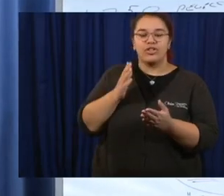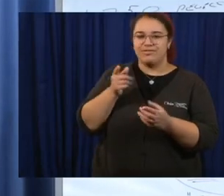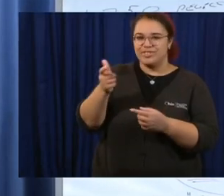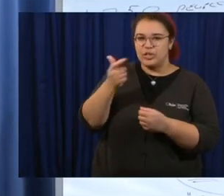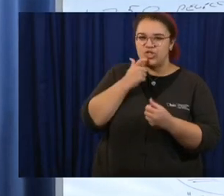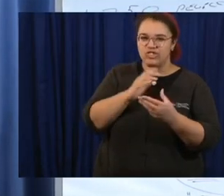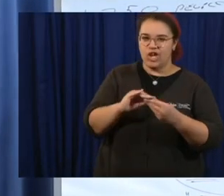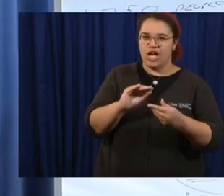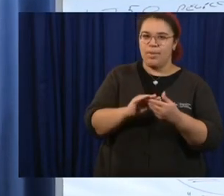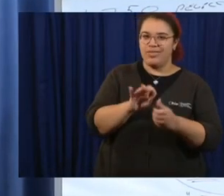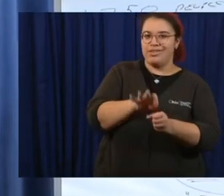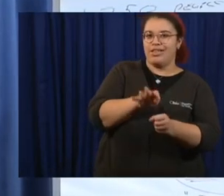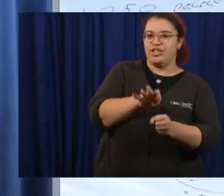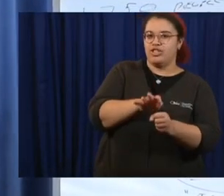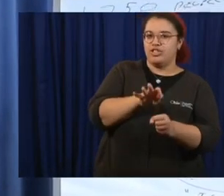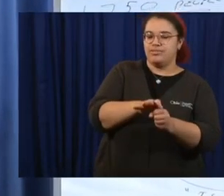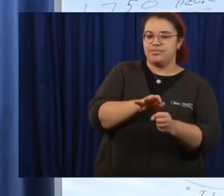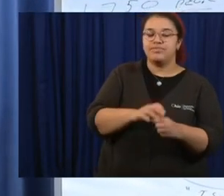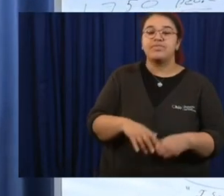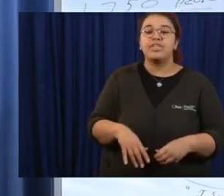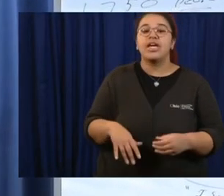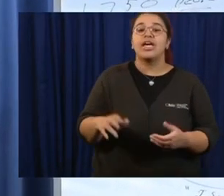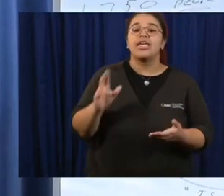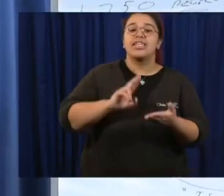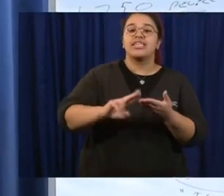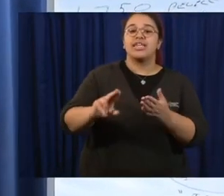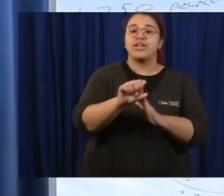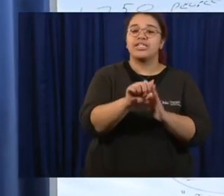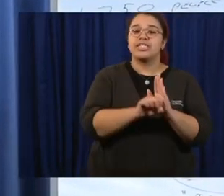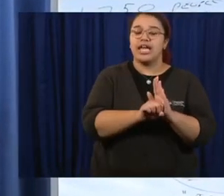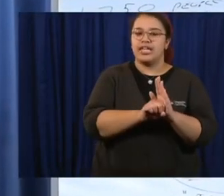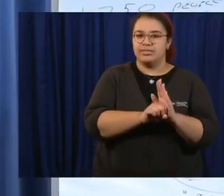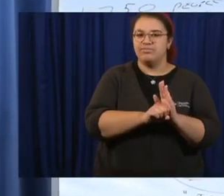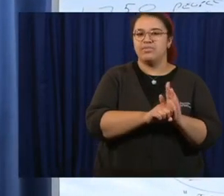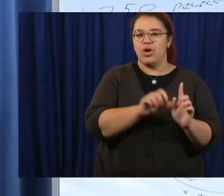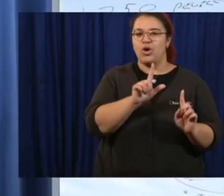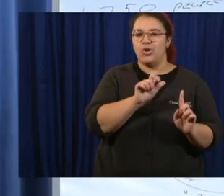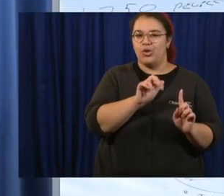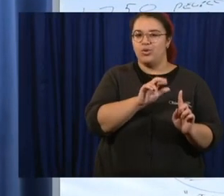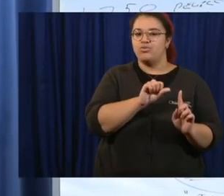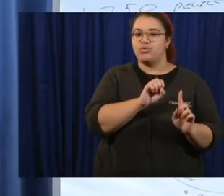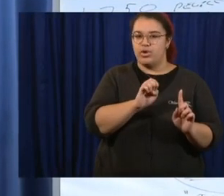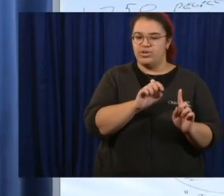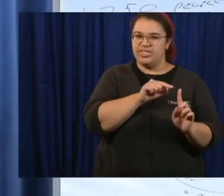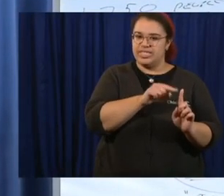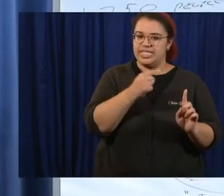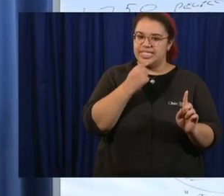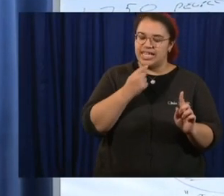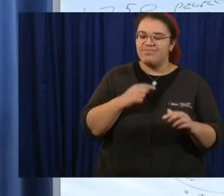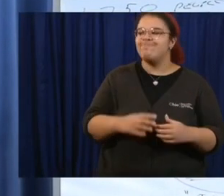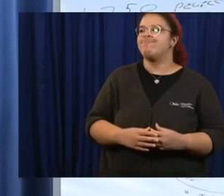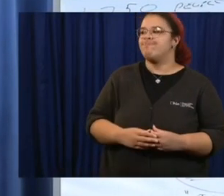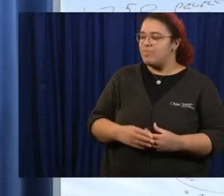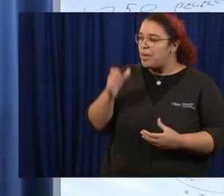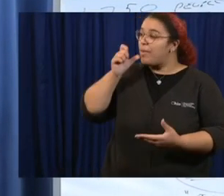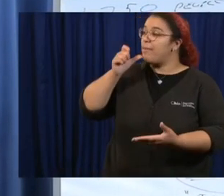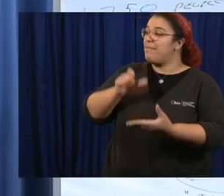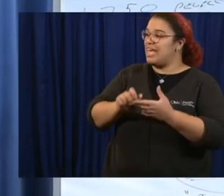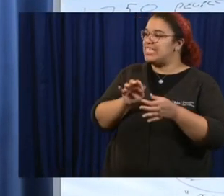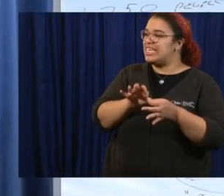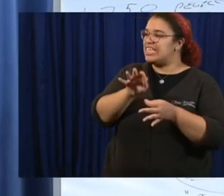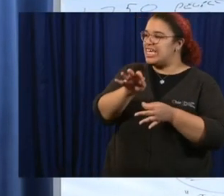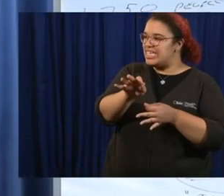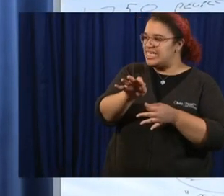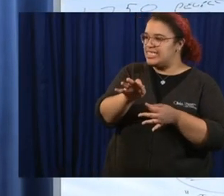election. Secretary of State LaRose has said due to problems with mail delays, he has concerns